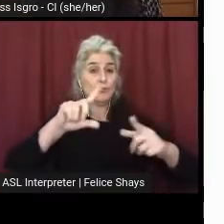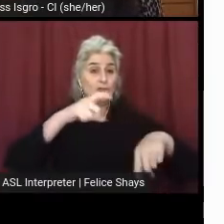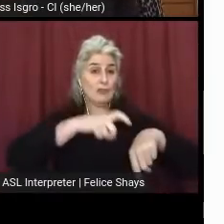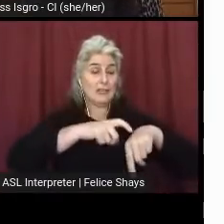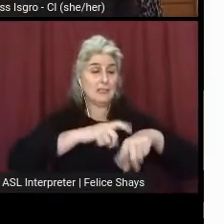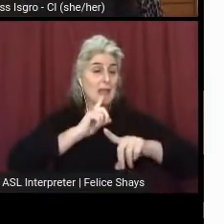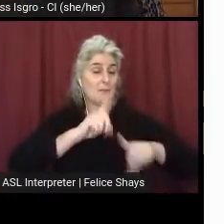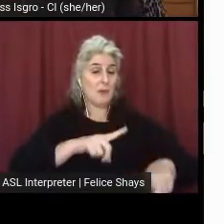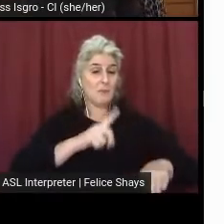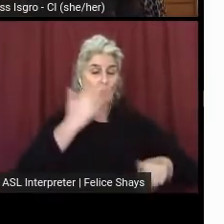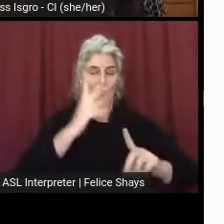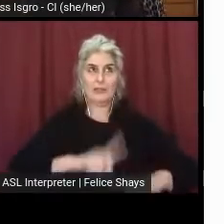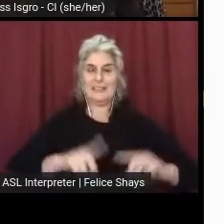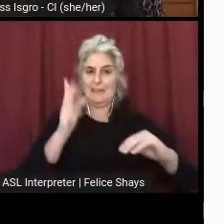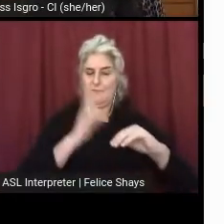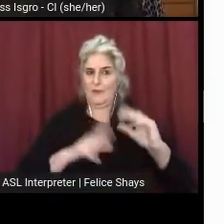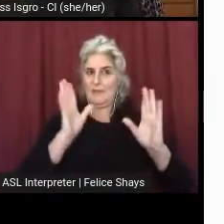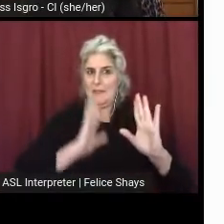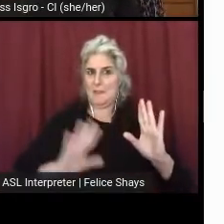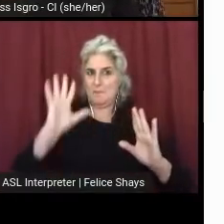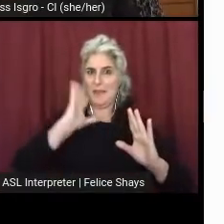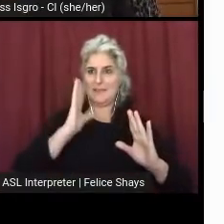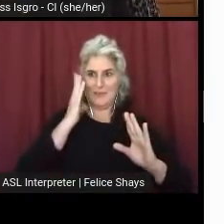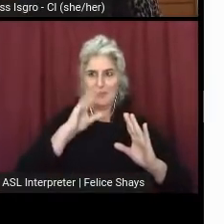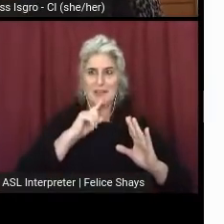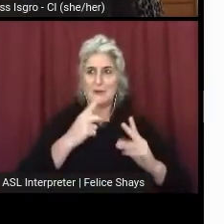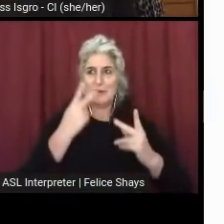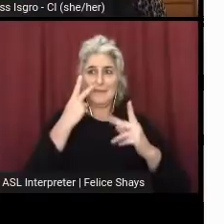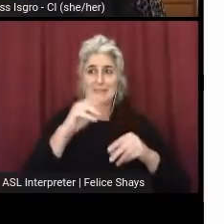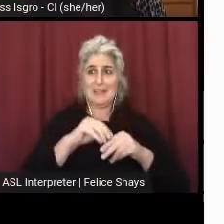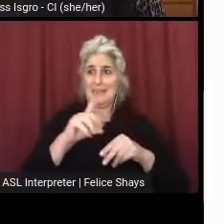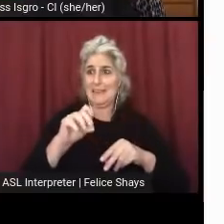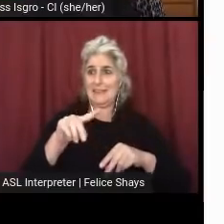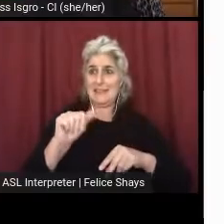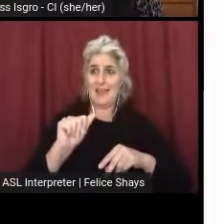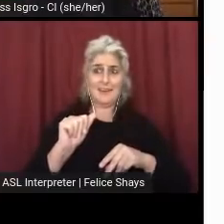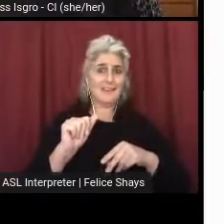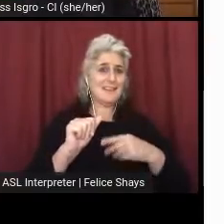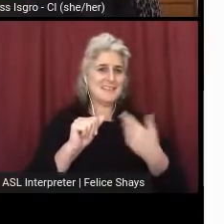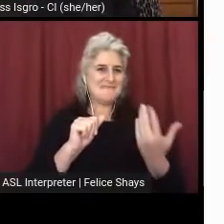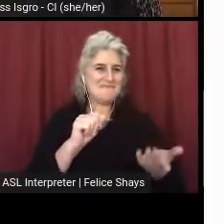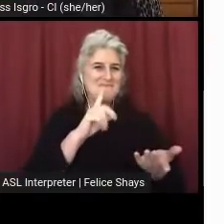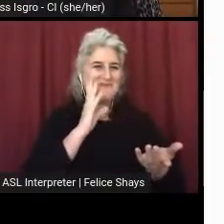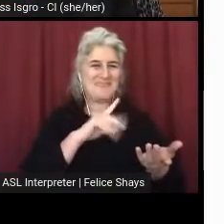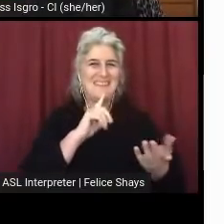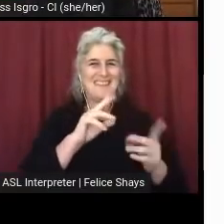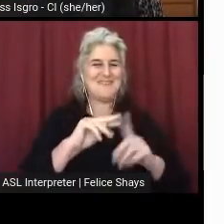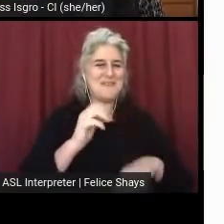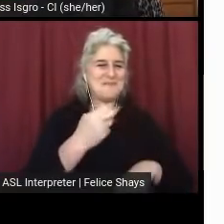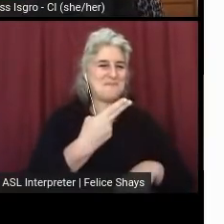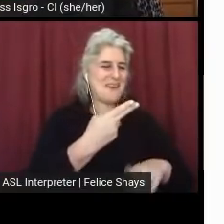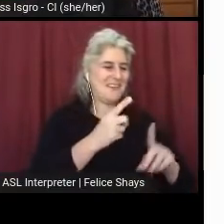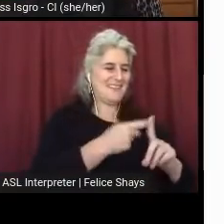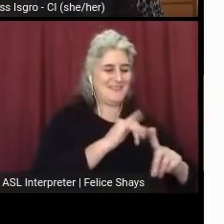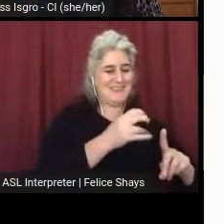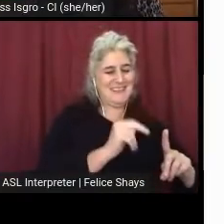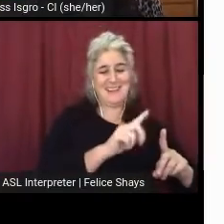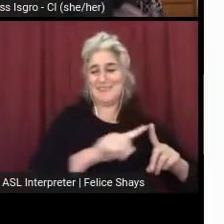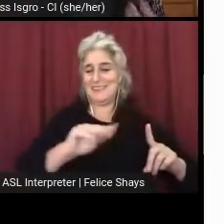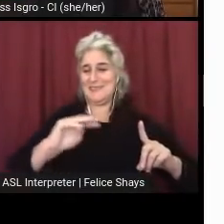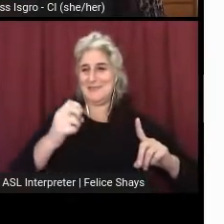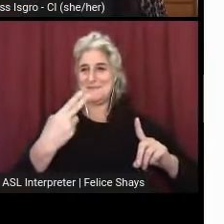it did in 2019. And we've seen that in the data too. From January to March, the New York Times reported that Facebook usage was